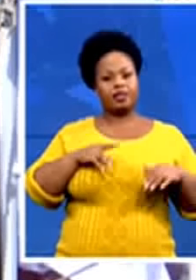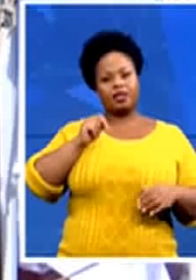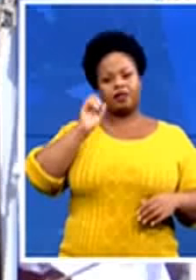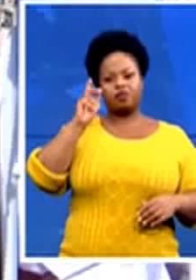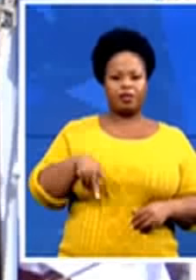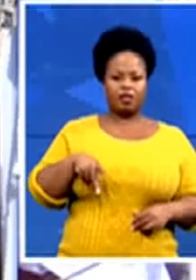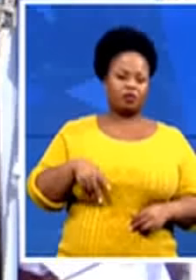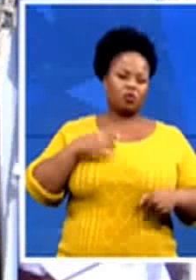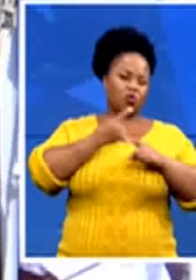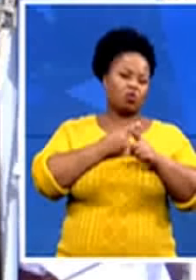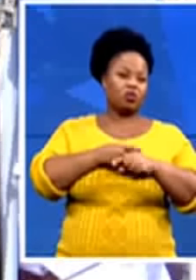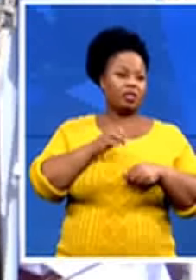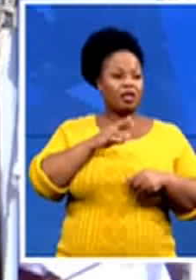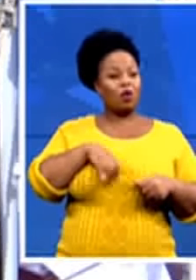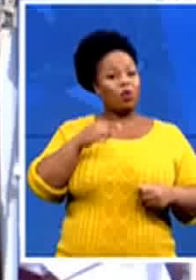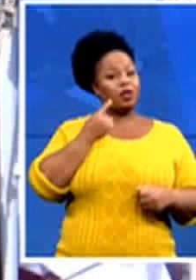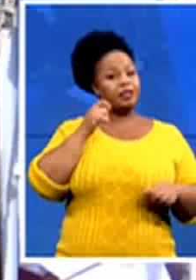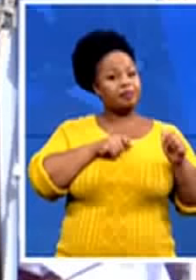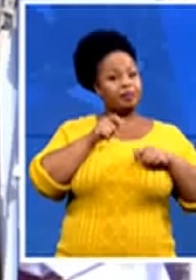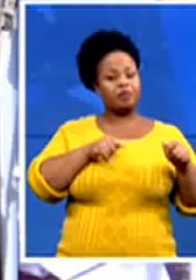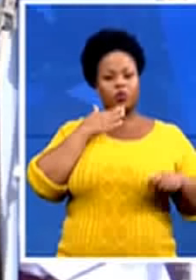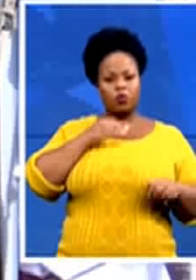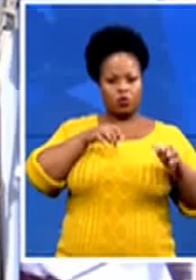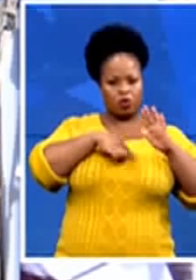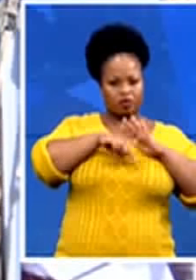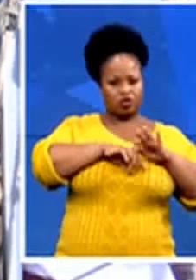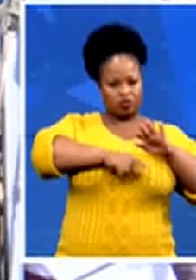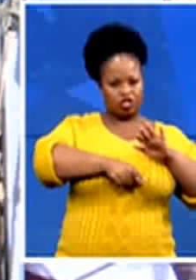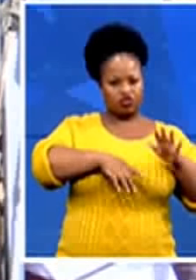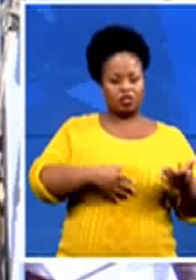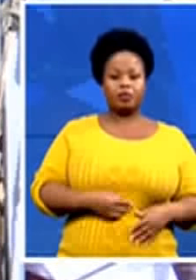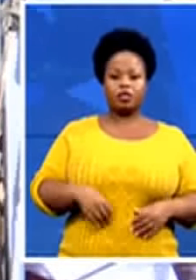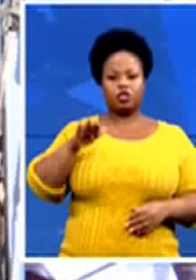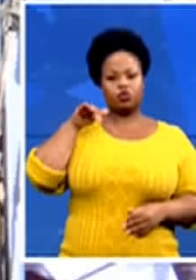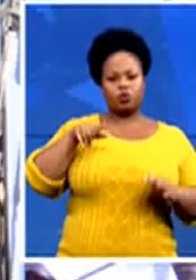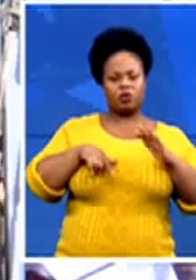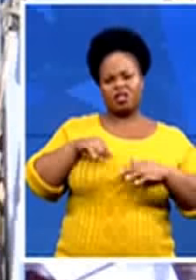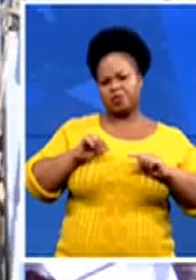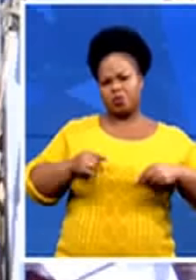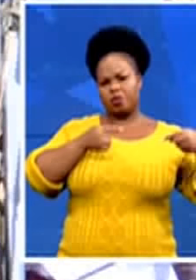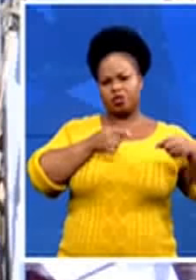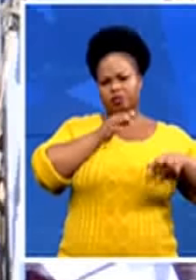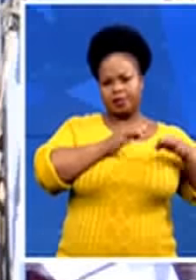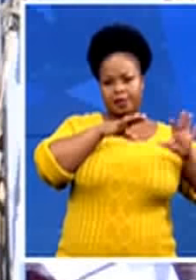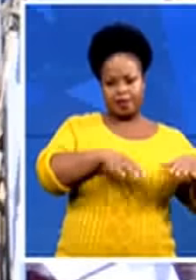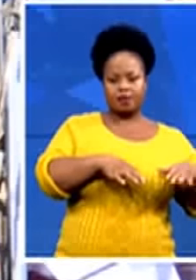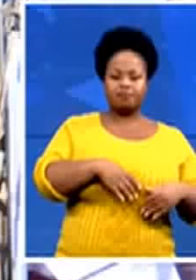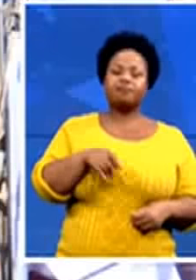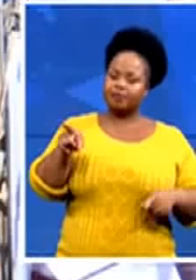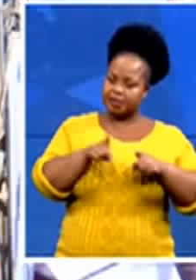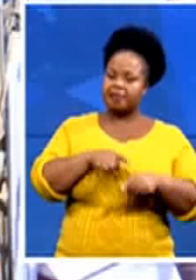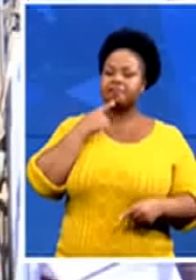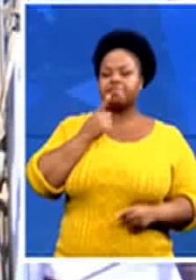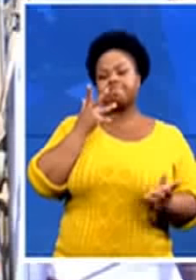around this district, the Zululand district, but even opposition parties have spoken out and praised her for